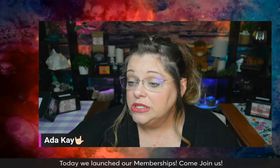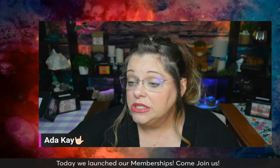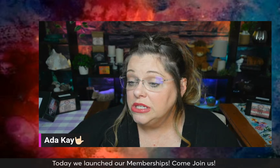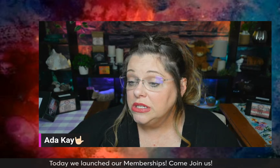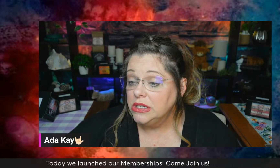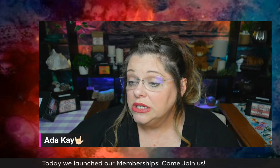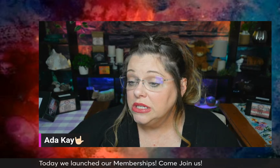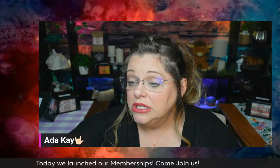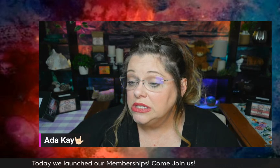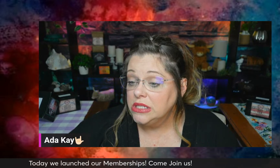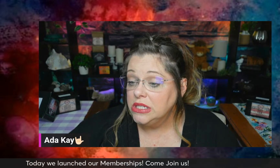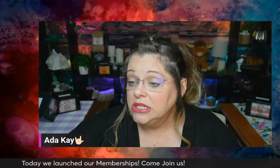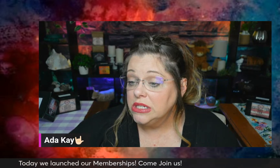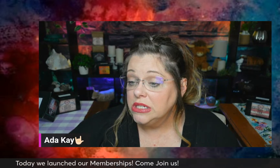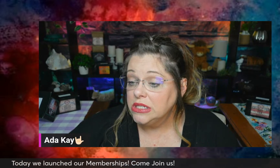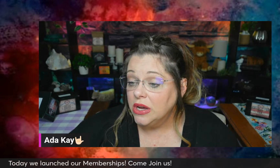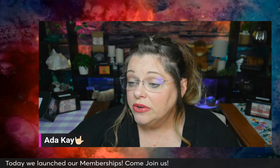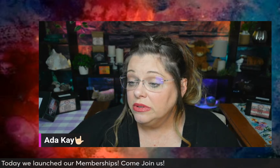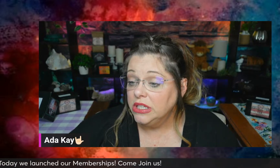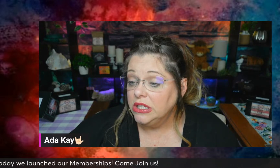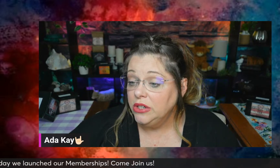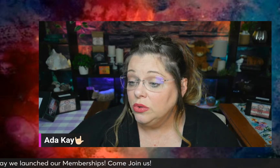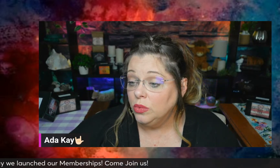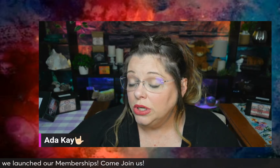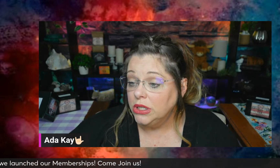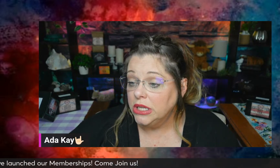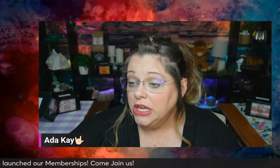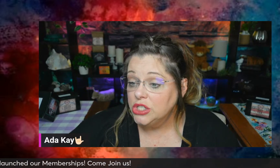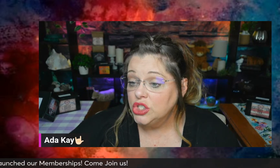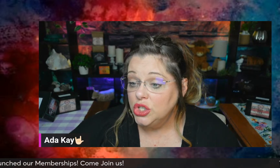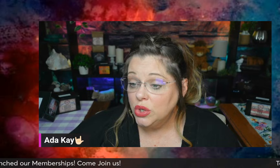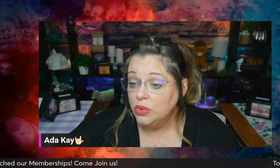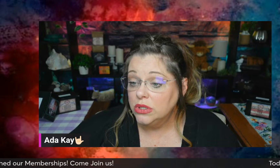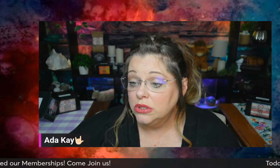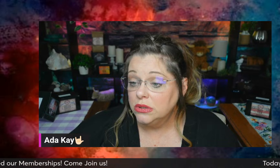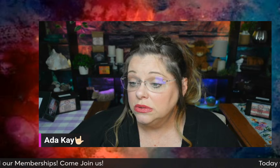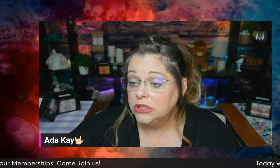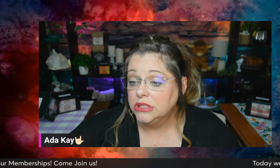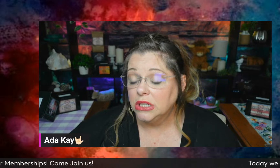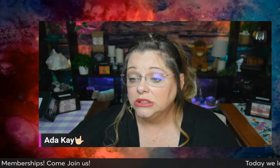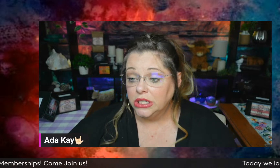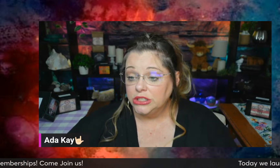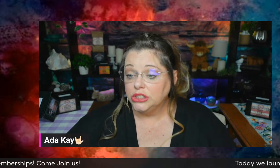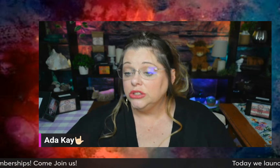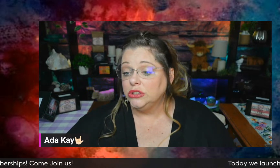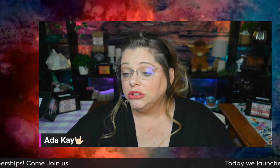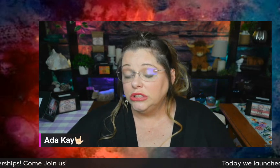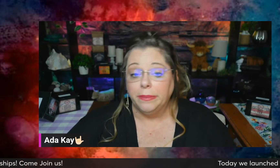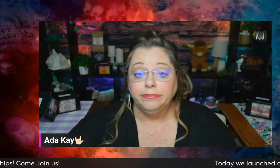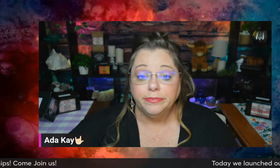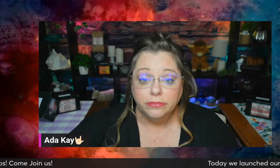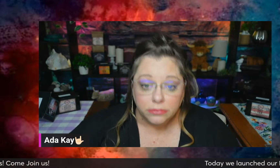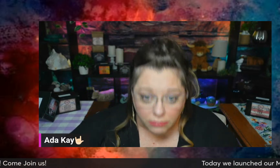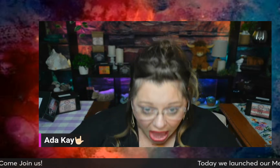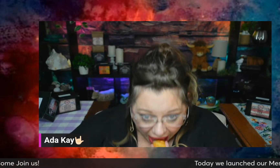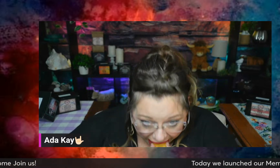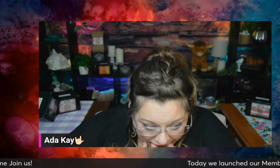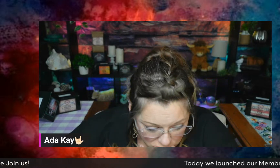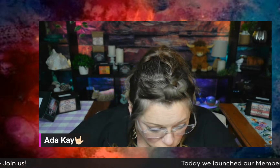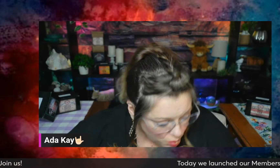CBD is the entirely legal one that has no intoxication. Yep.